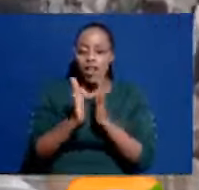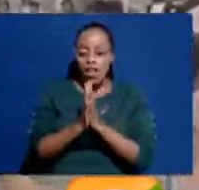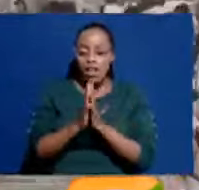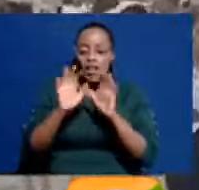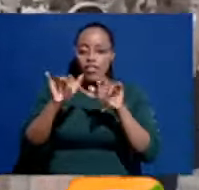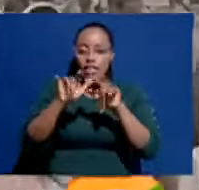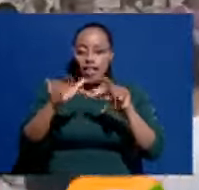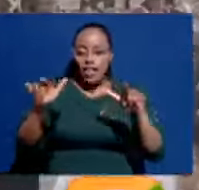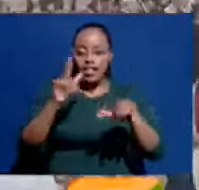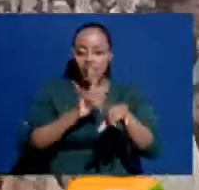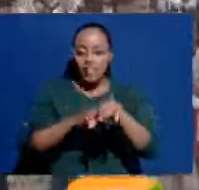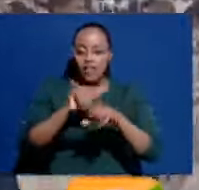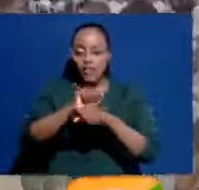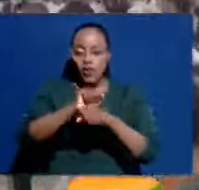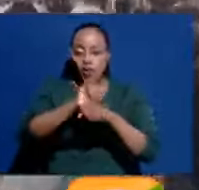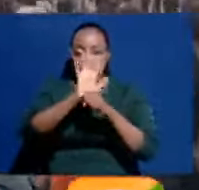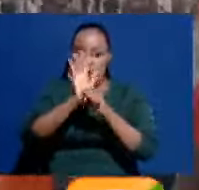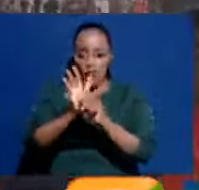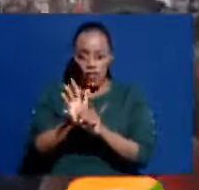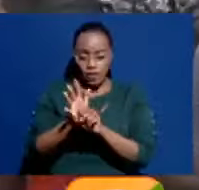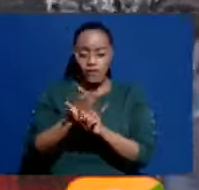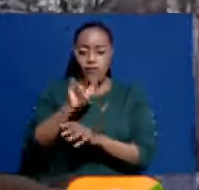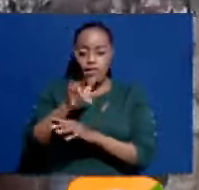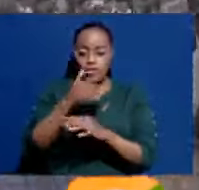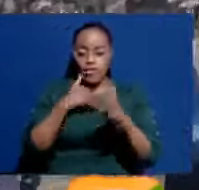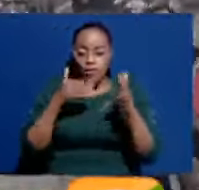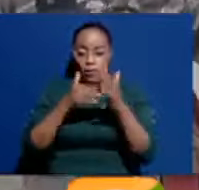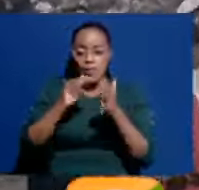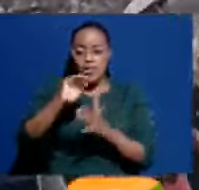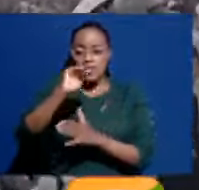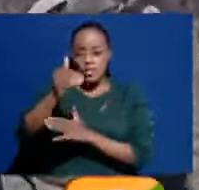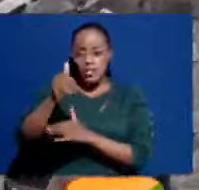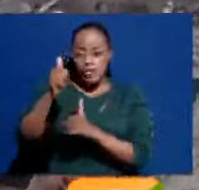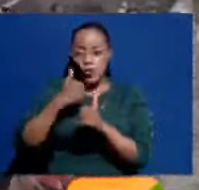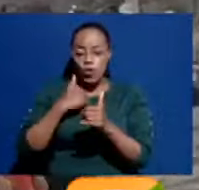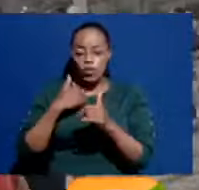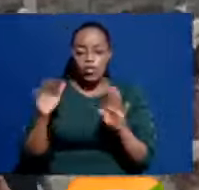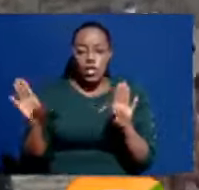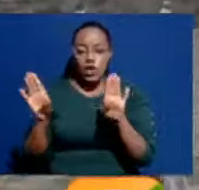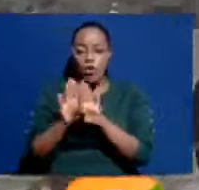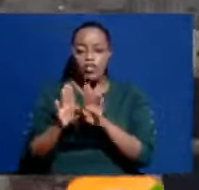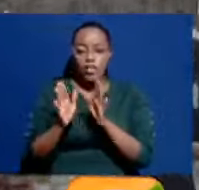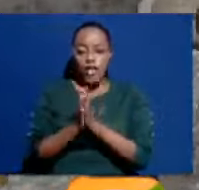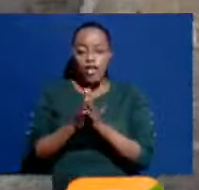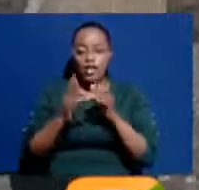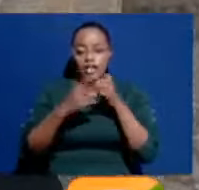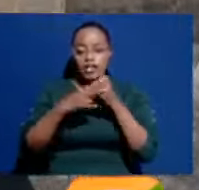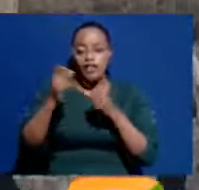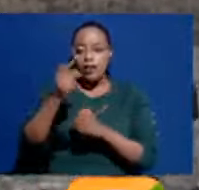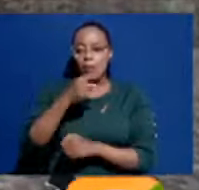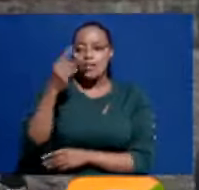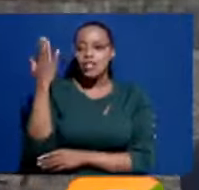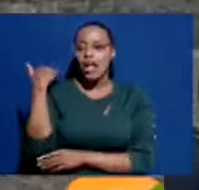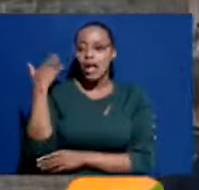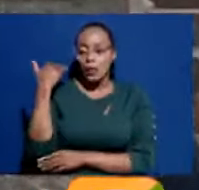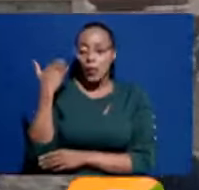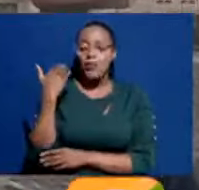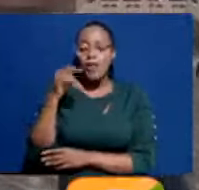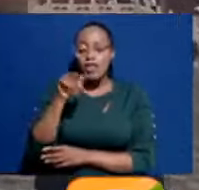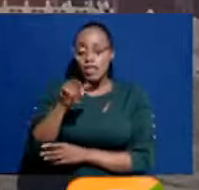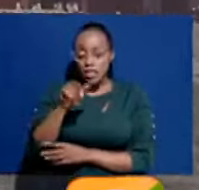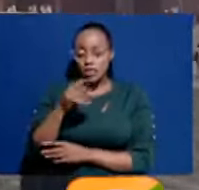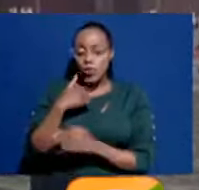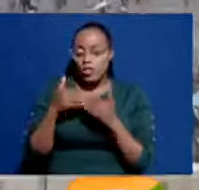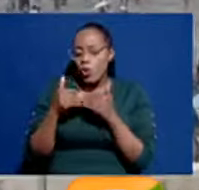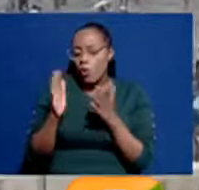Garden. During the COVID-19, the Forbidden City was shut, a that about 7 months ago, the museum was